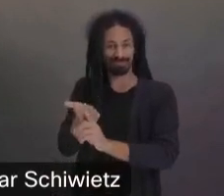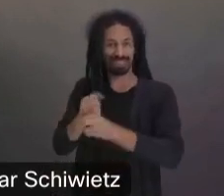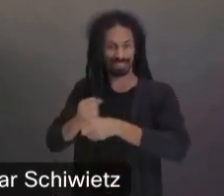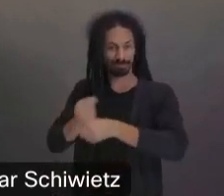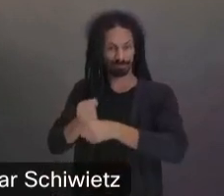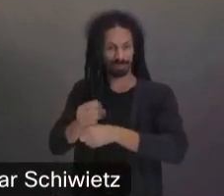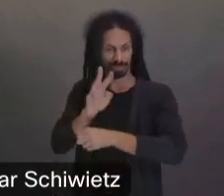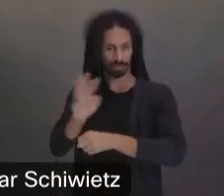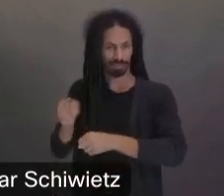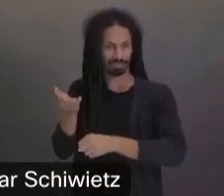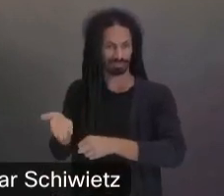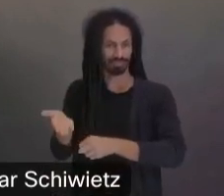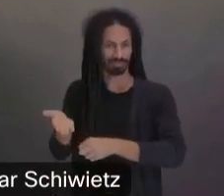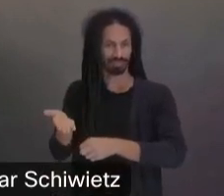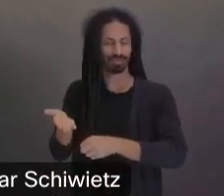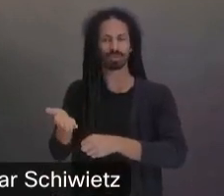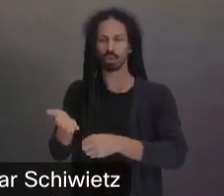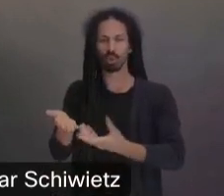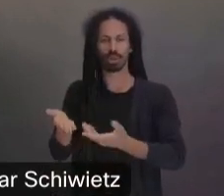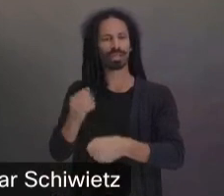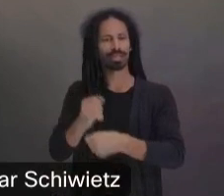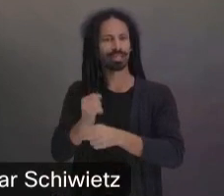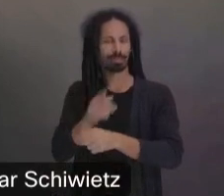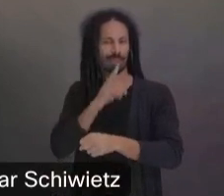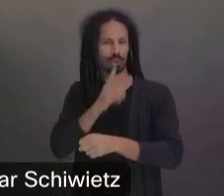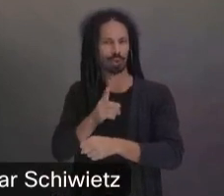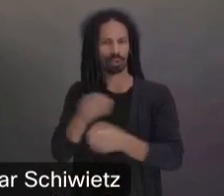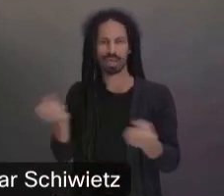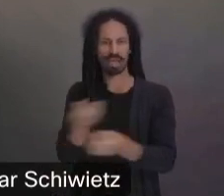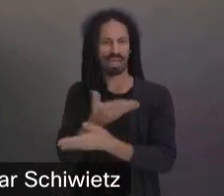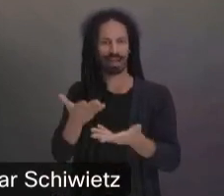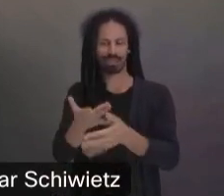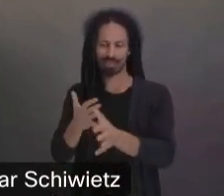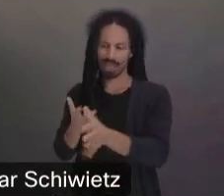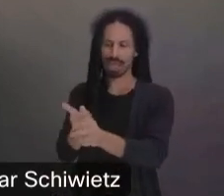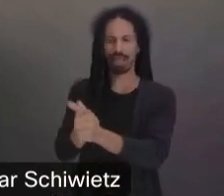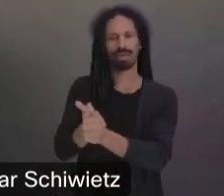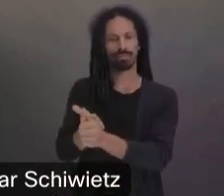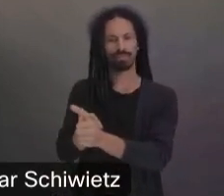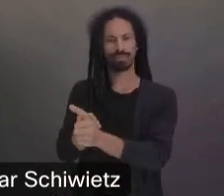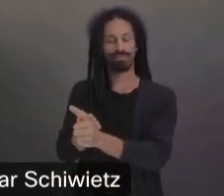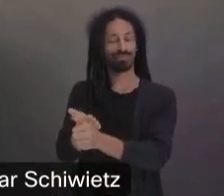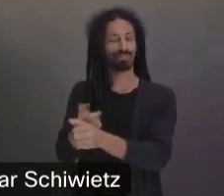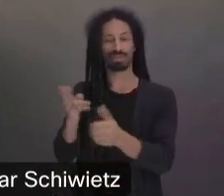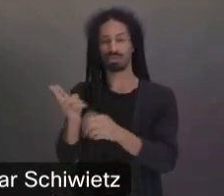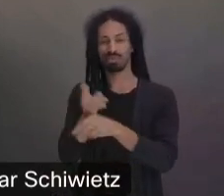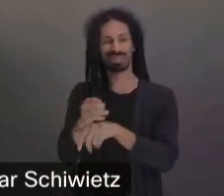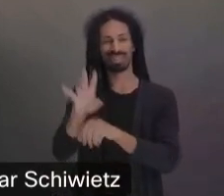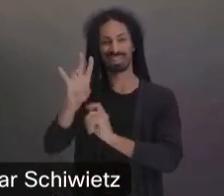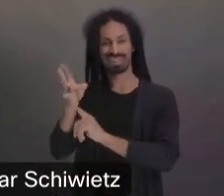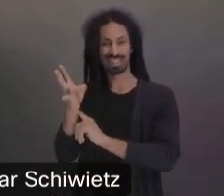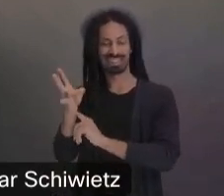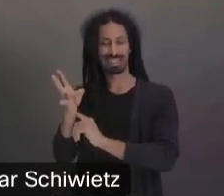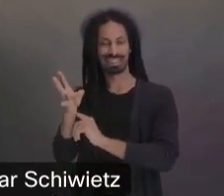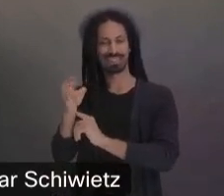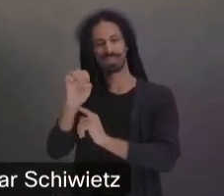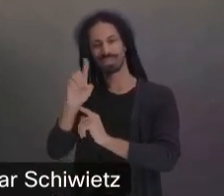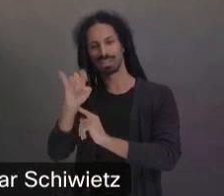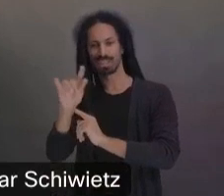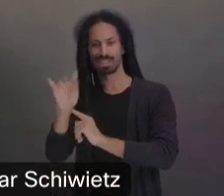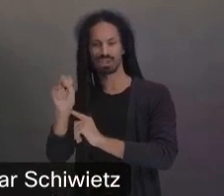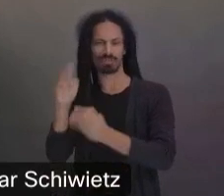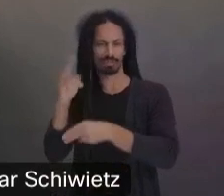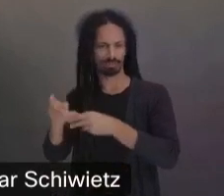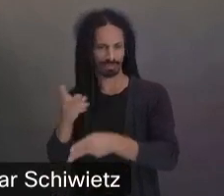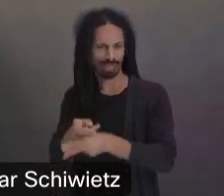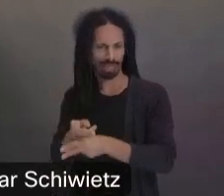is as current as APA's 7th edition, and it's once you get familiar with it, it's